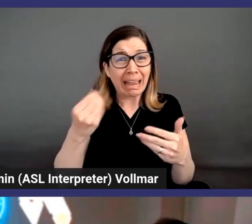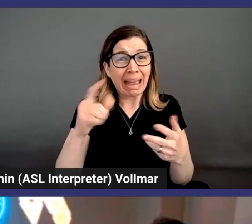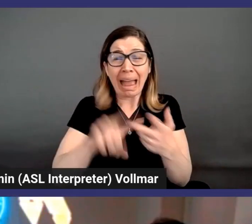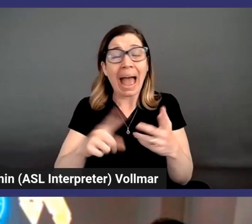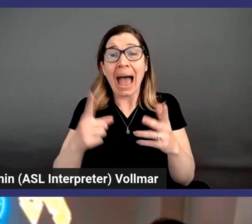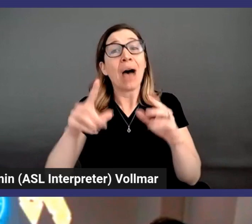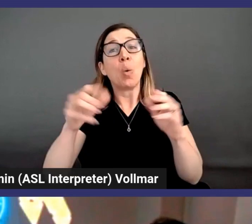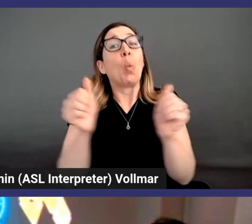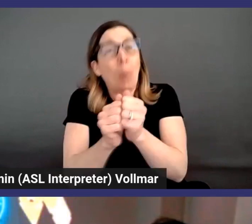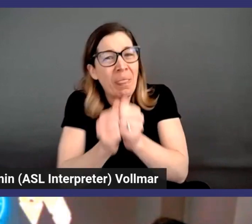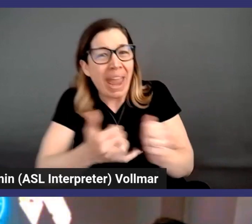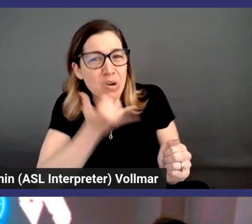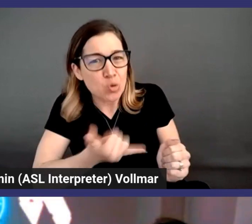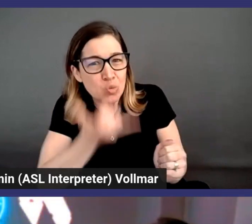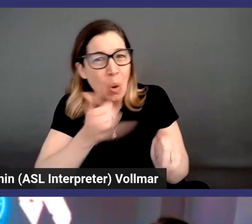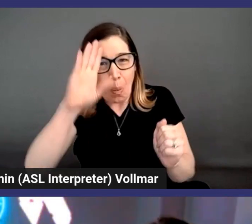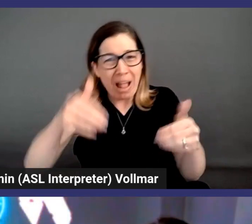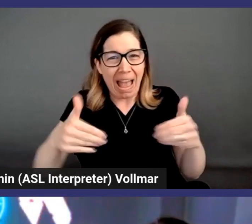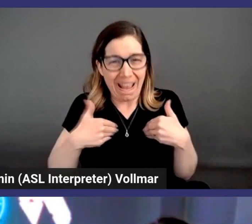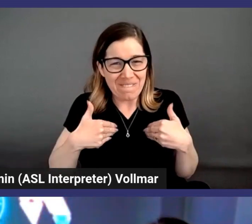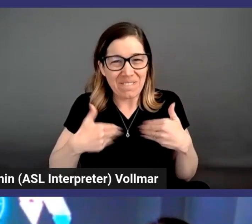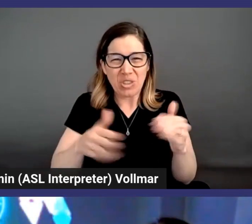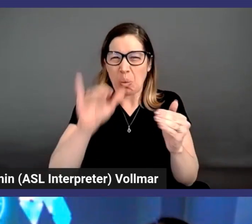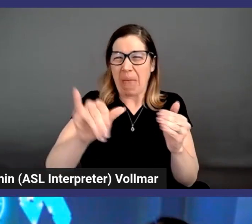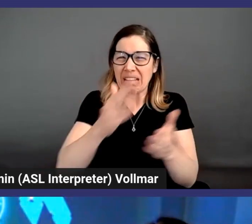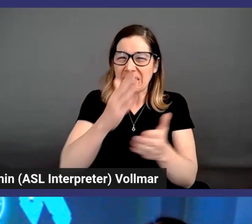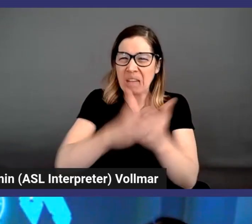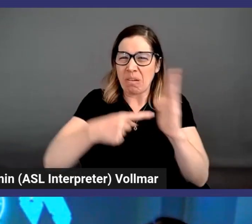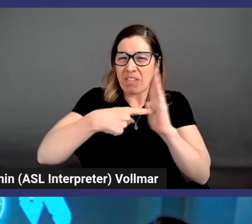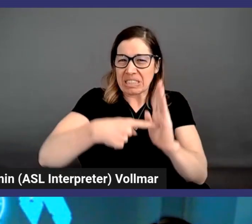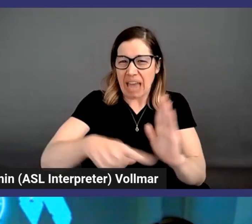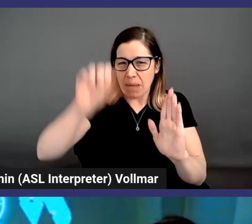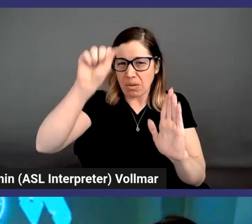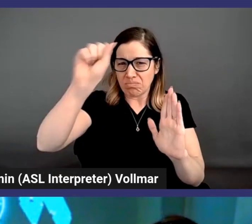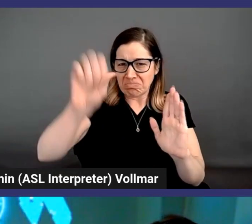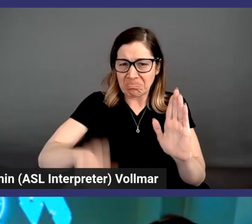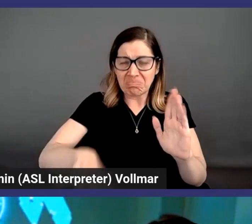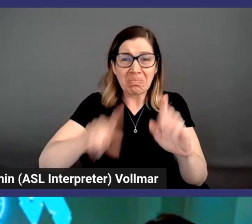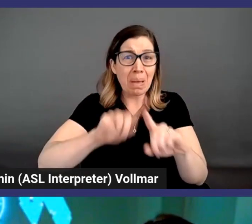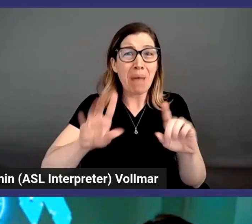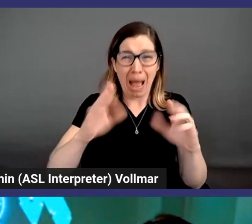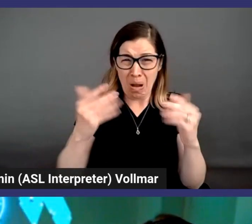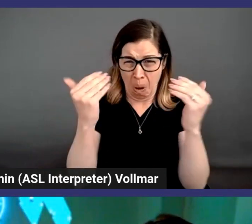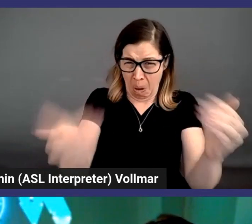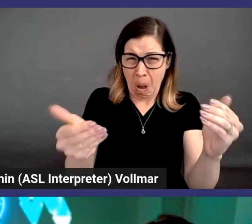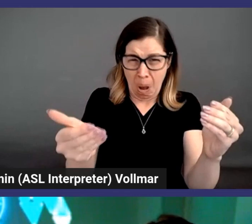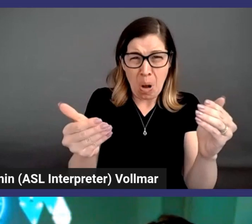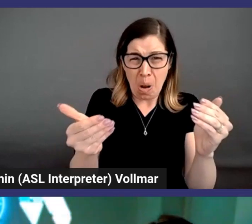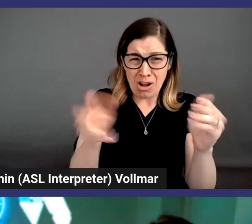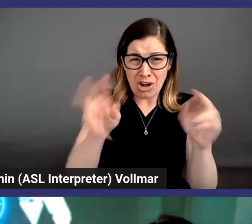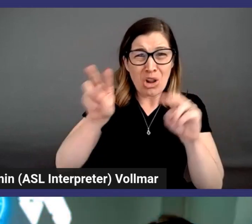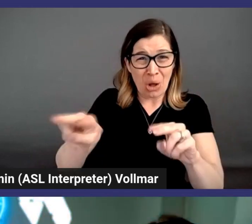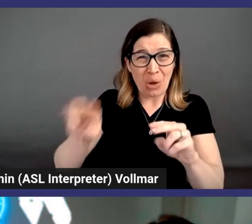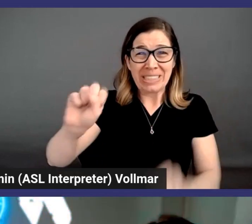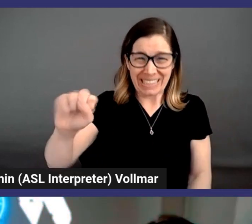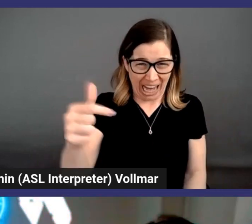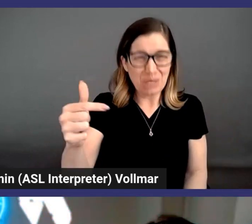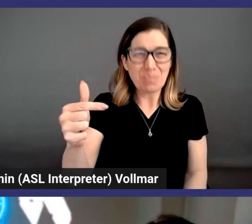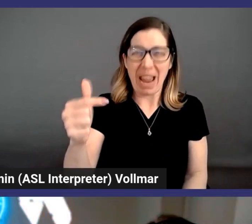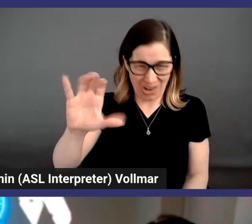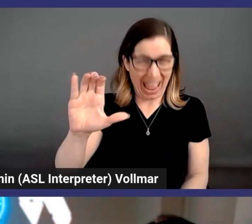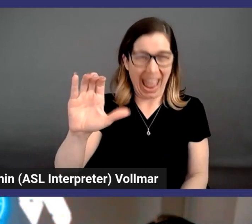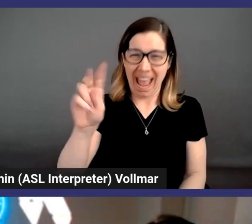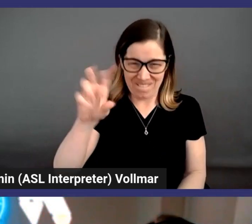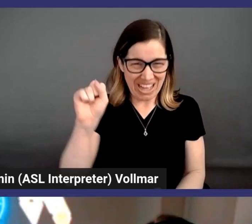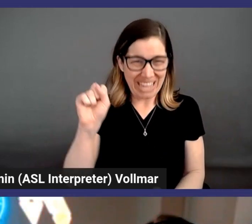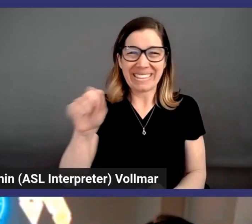free. So those are some of the examples, but definitely check out the SageMaker Canvas